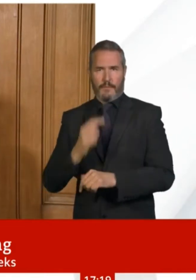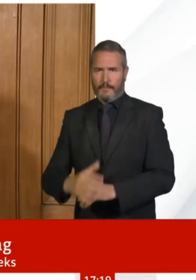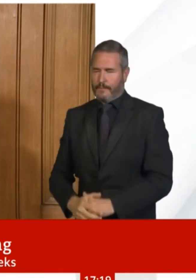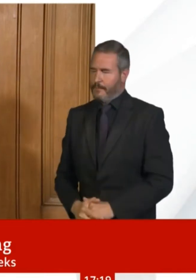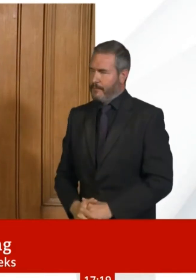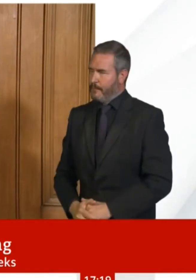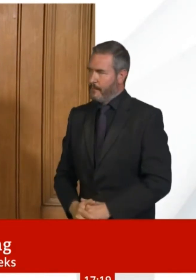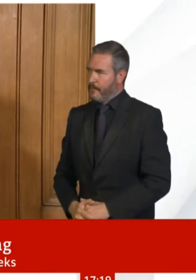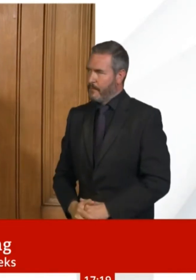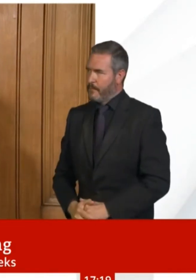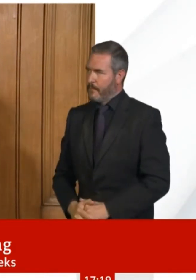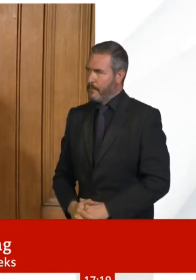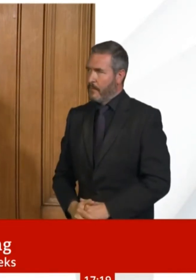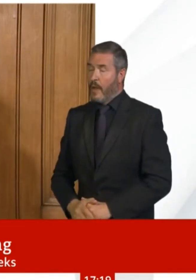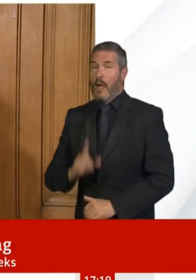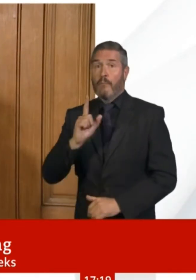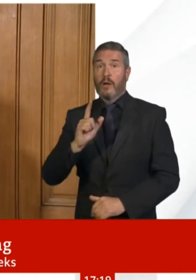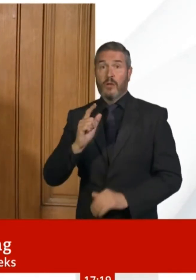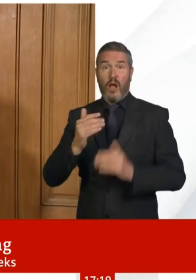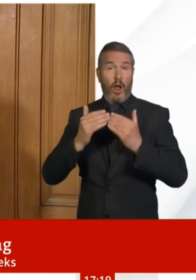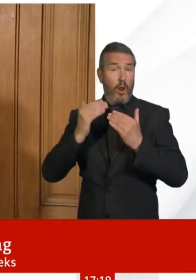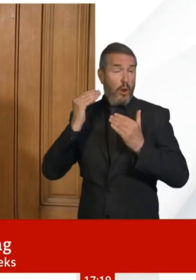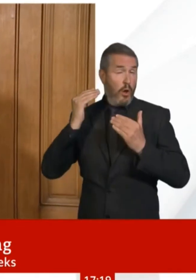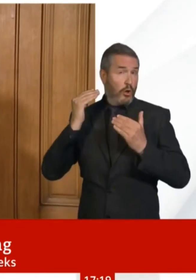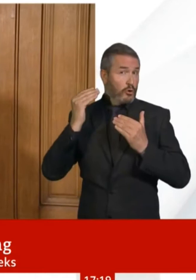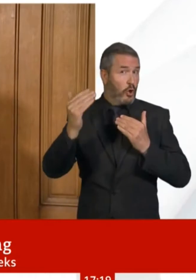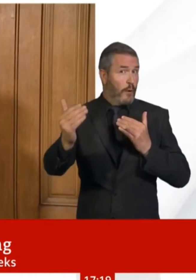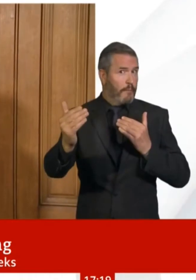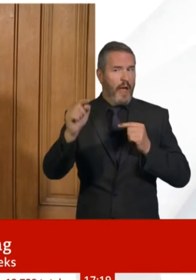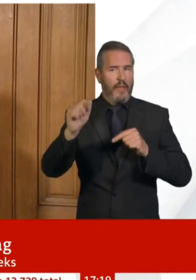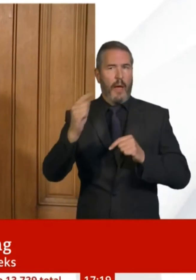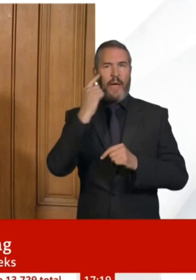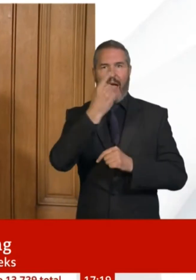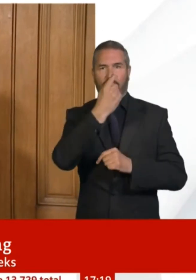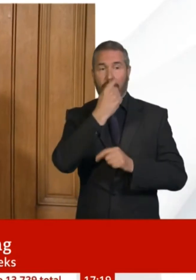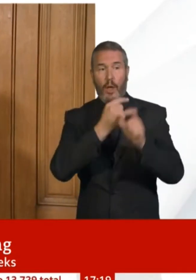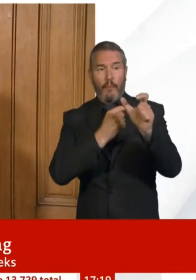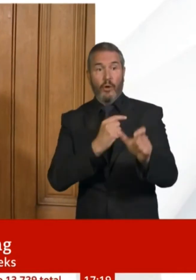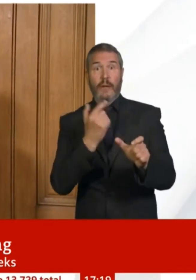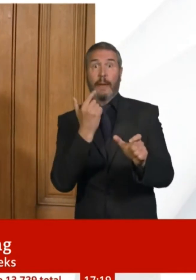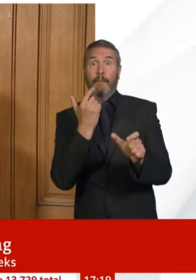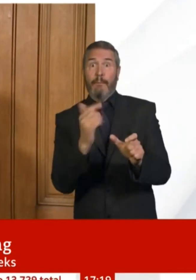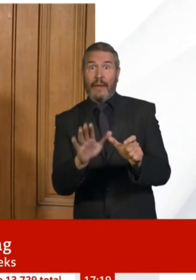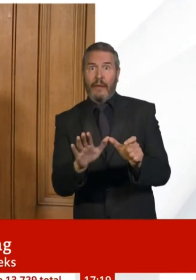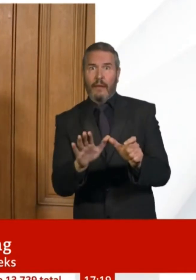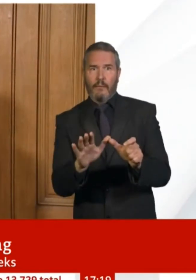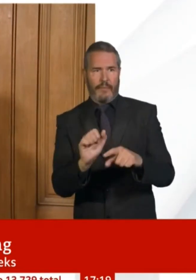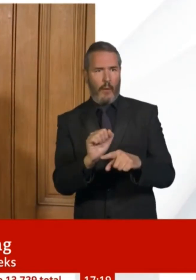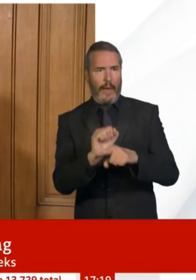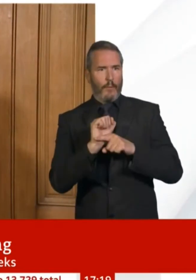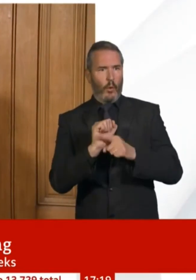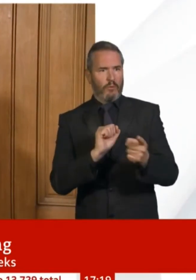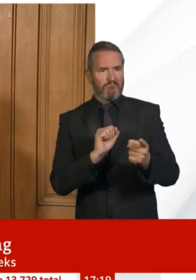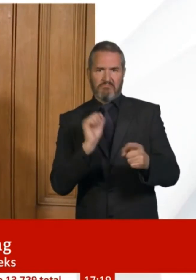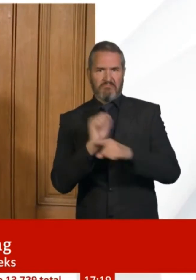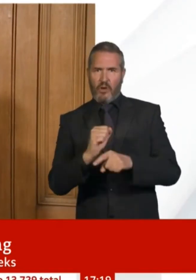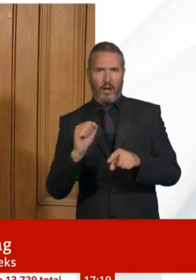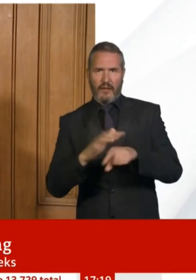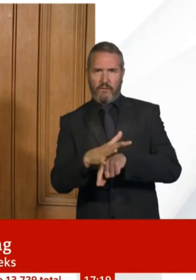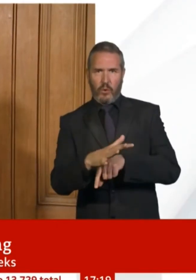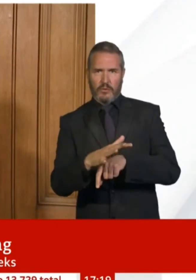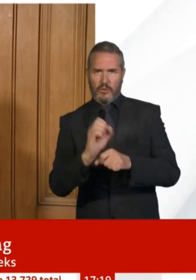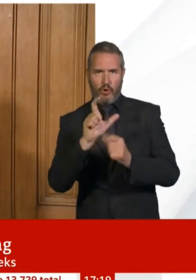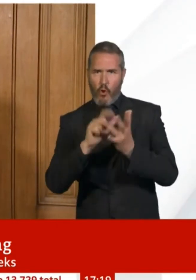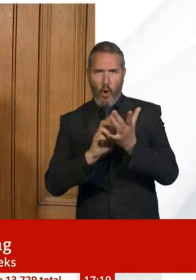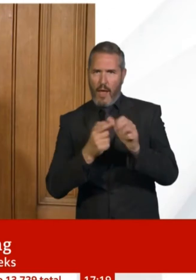be useful in very longer term to provide evidence that someone has actually had an infection and they remain immune if the